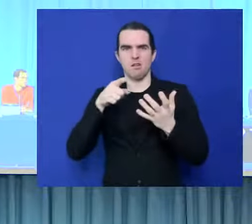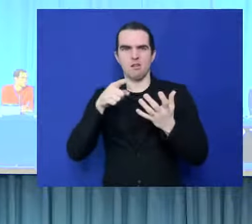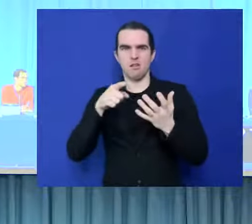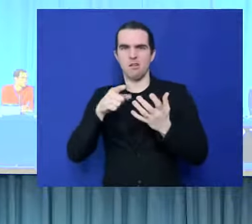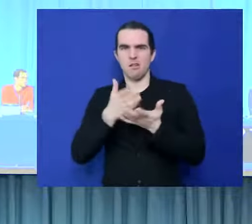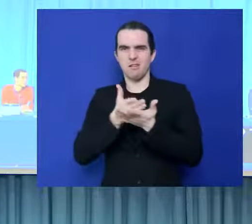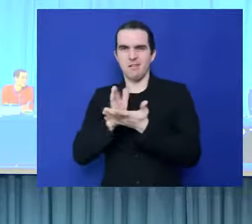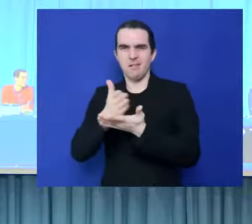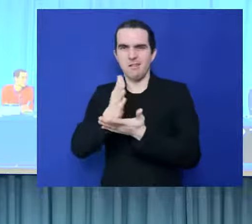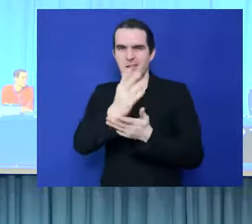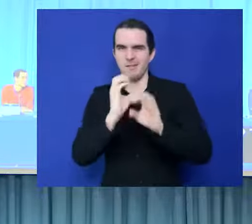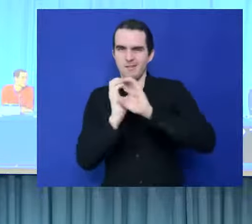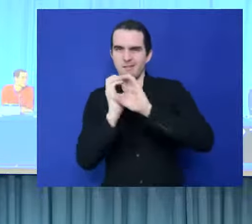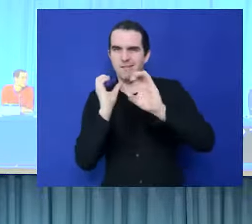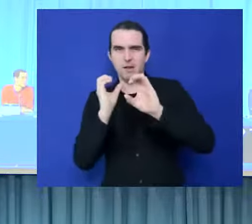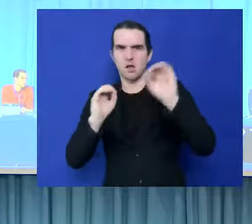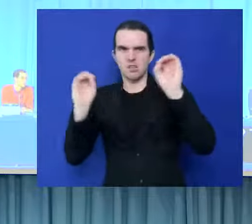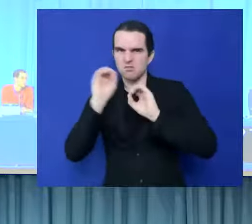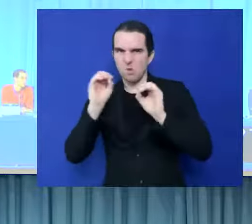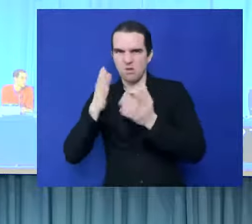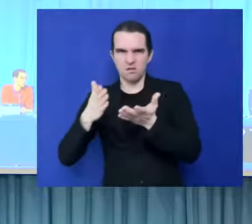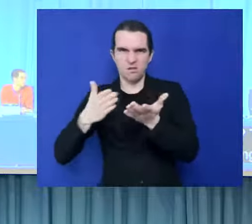issues for people using the app.